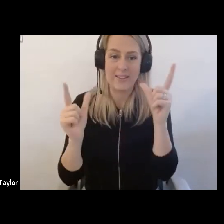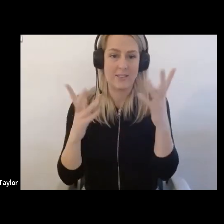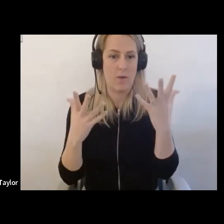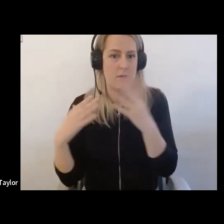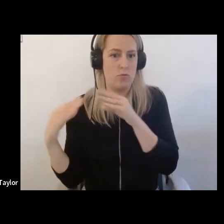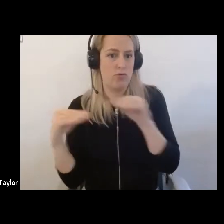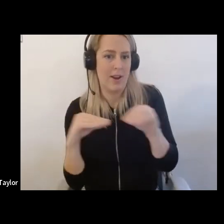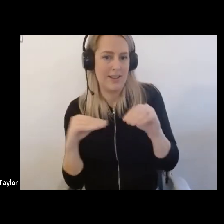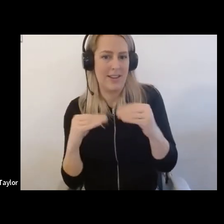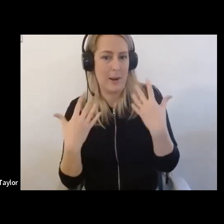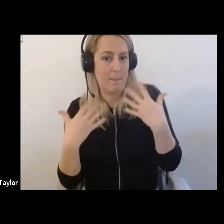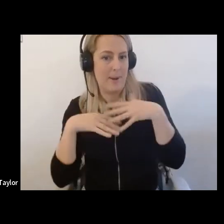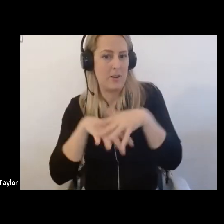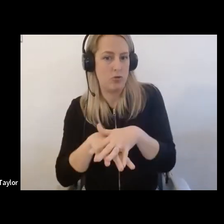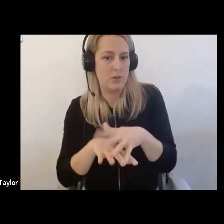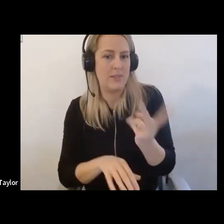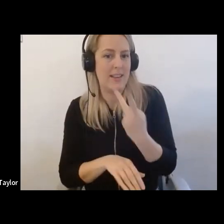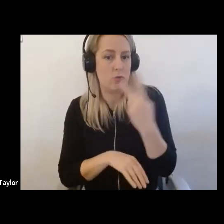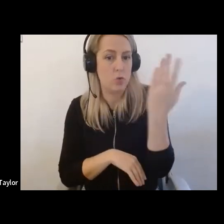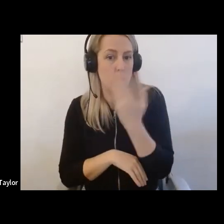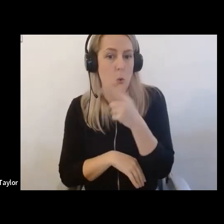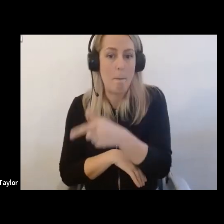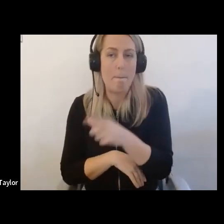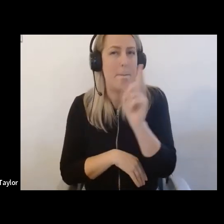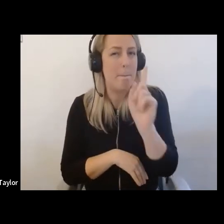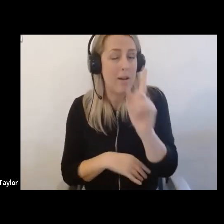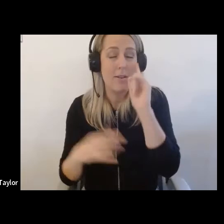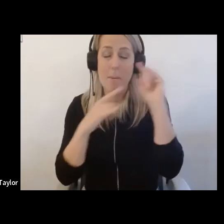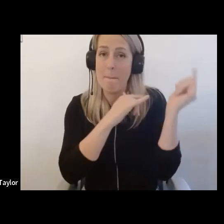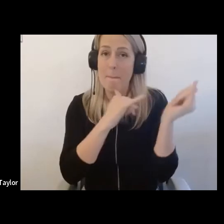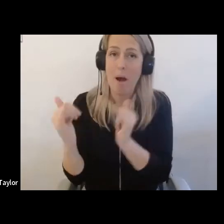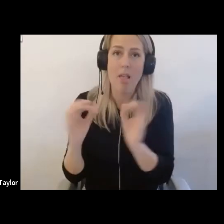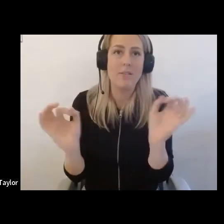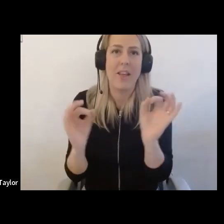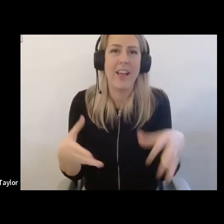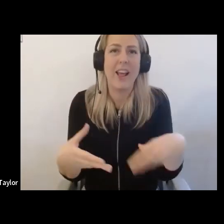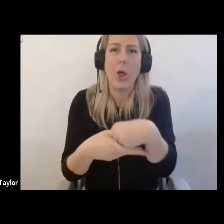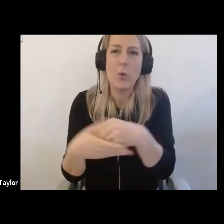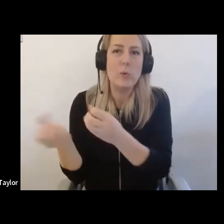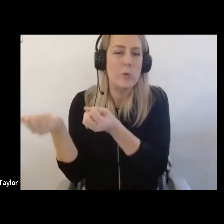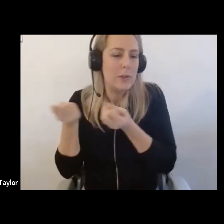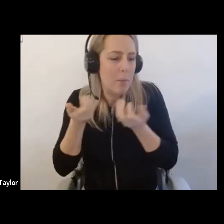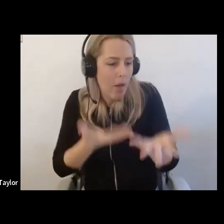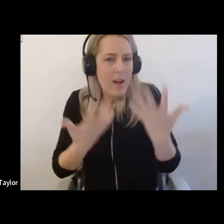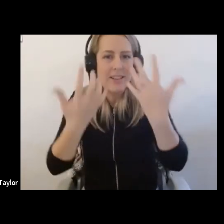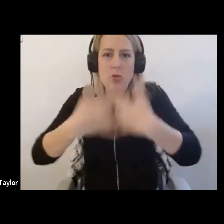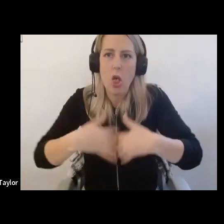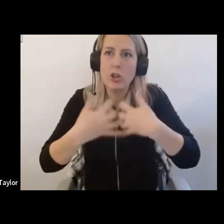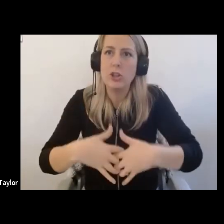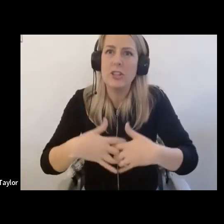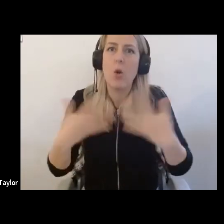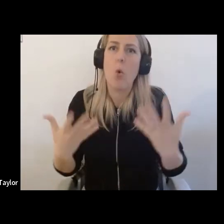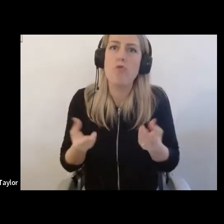I understand it at least, doesn't include supplying any additional technology or additional resources in the form